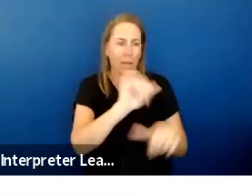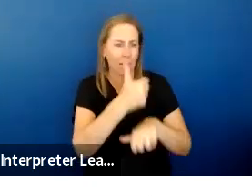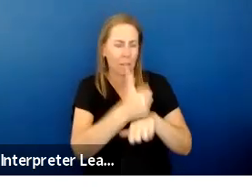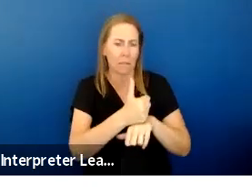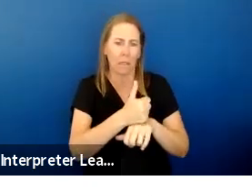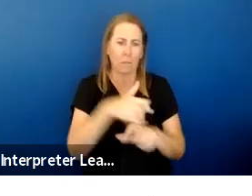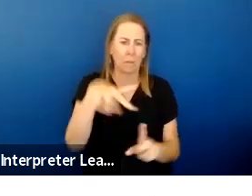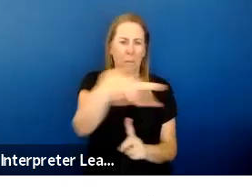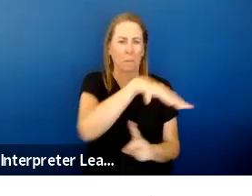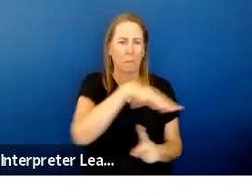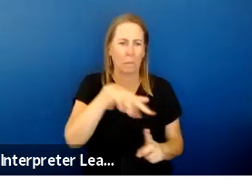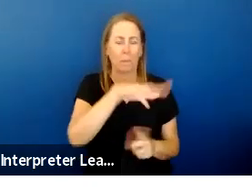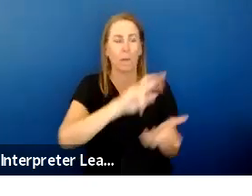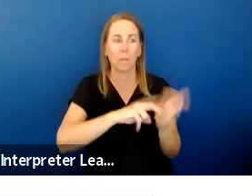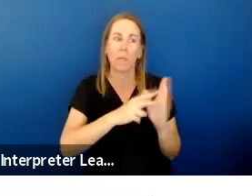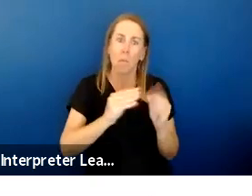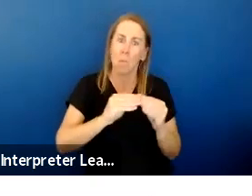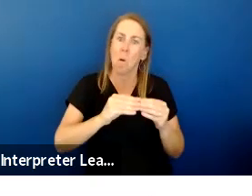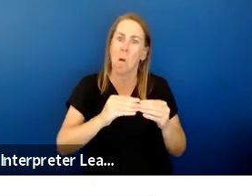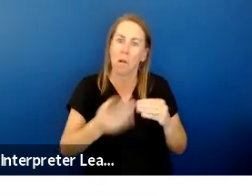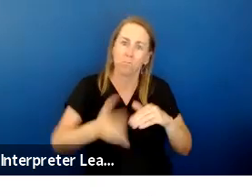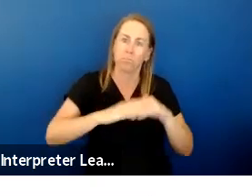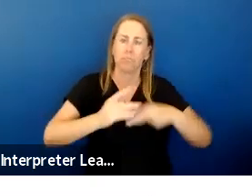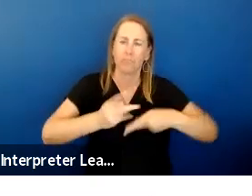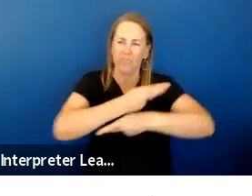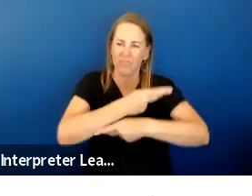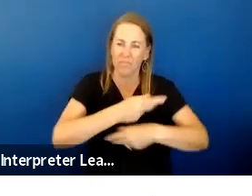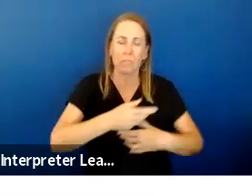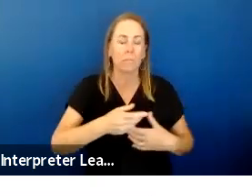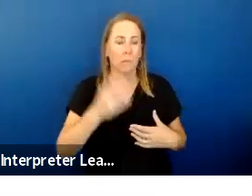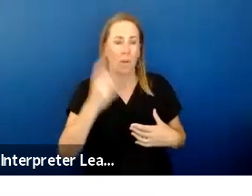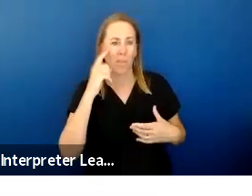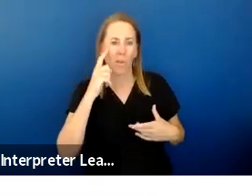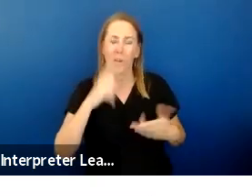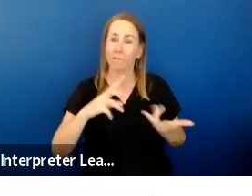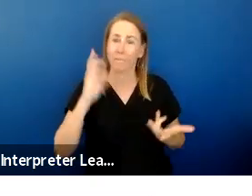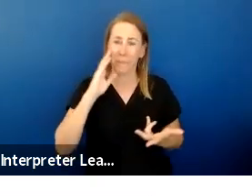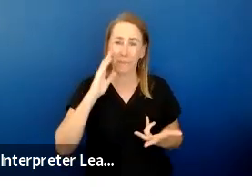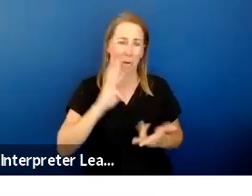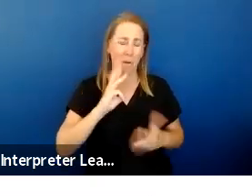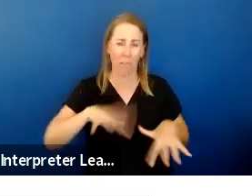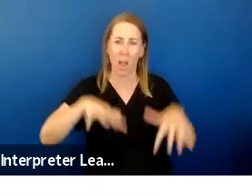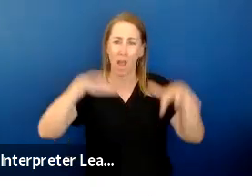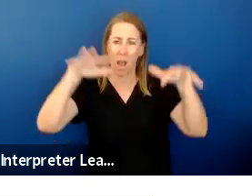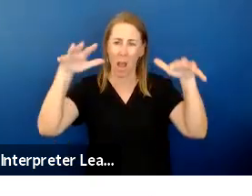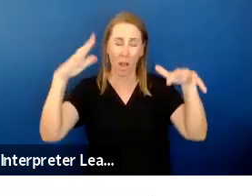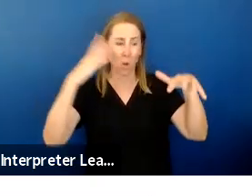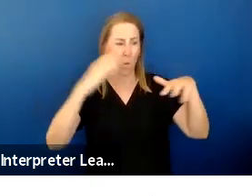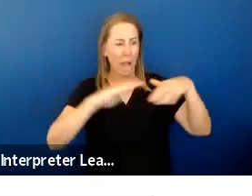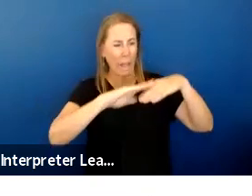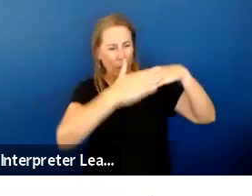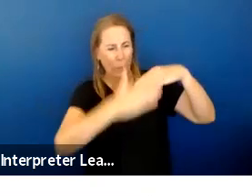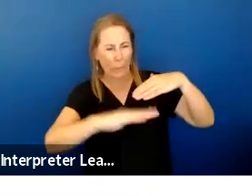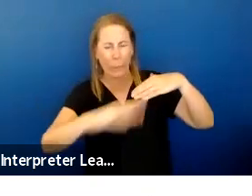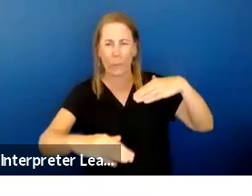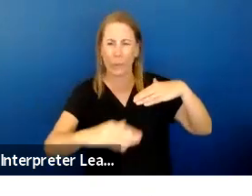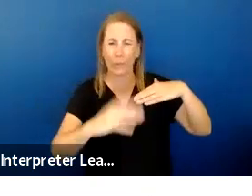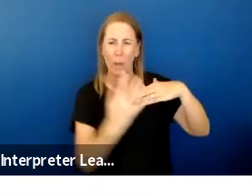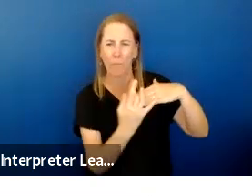for post-wildfire flooding, both downhill and bound slope of burn scars, particularly in areas that are